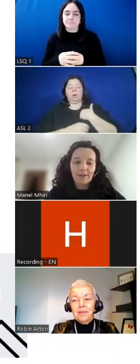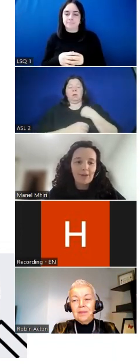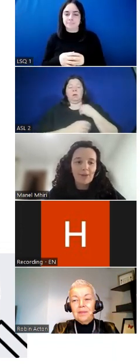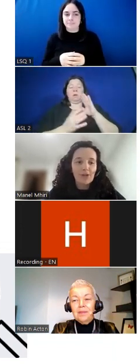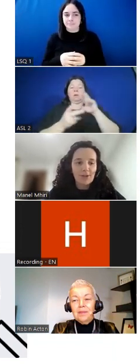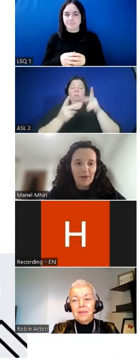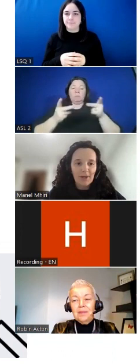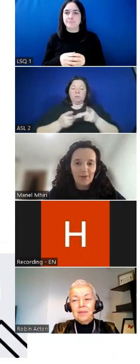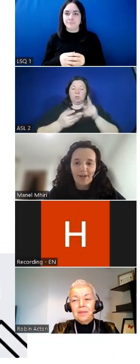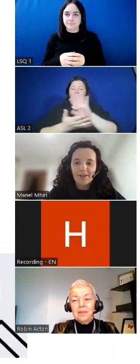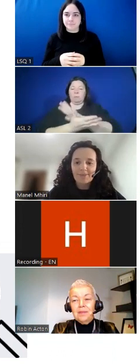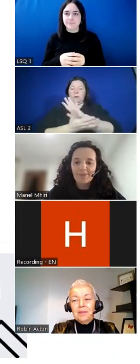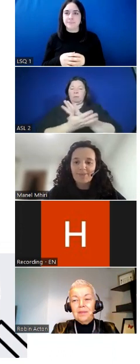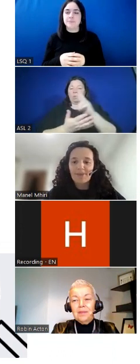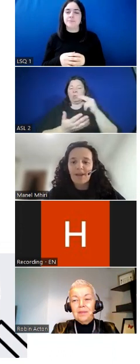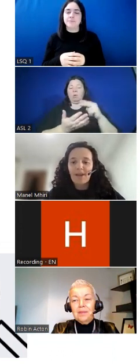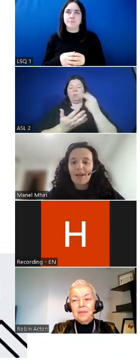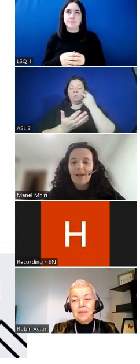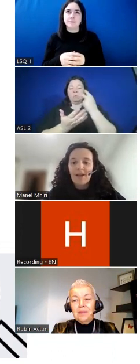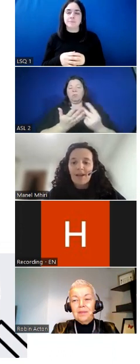on it, which is really great.